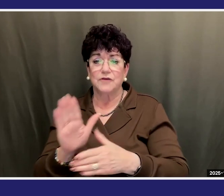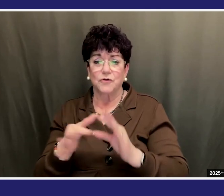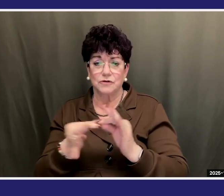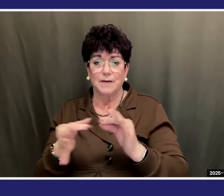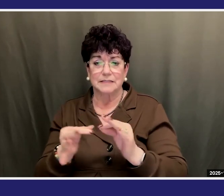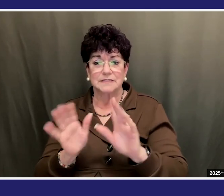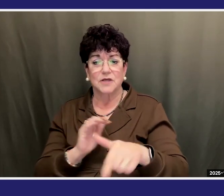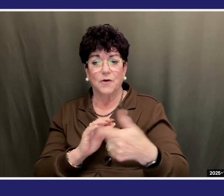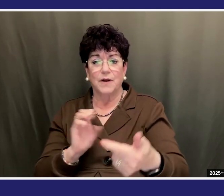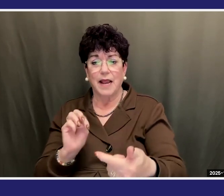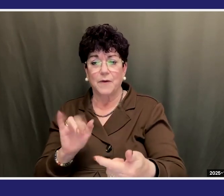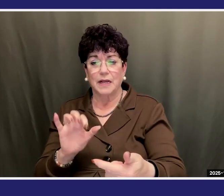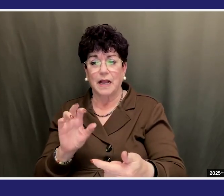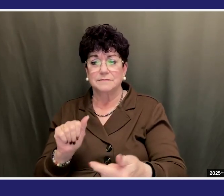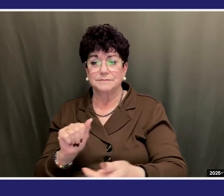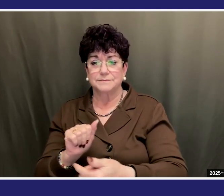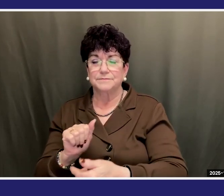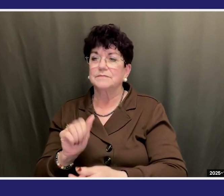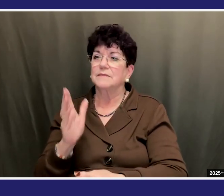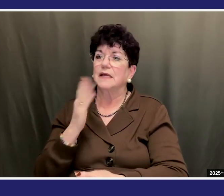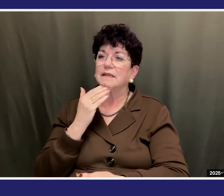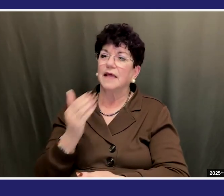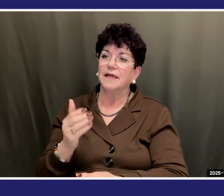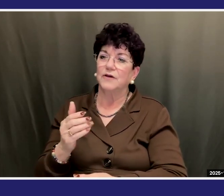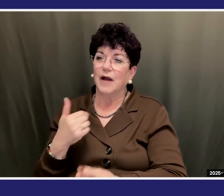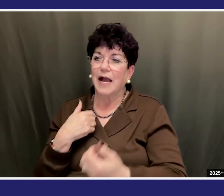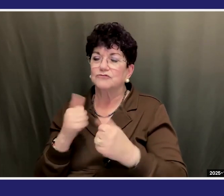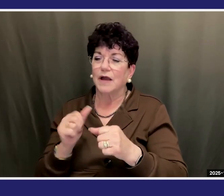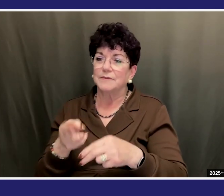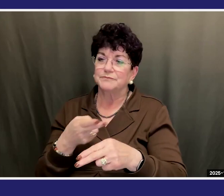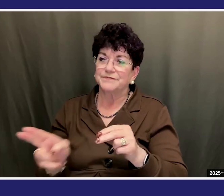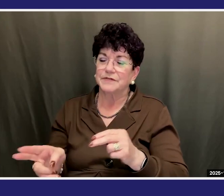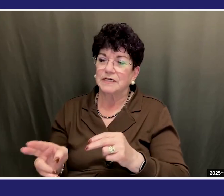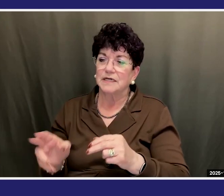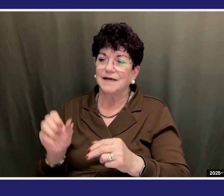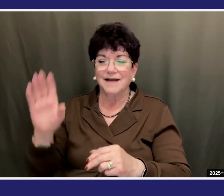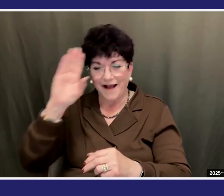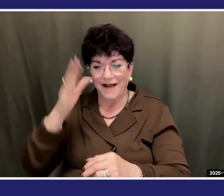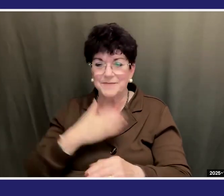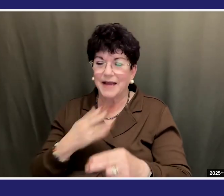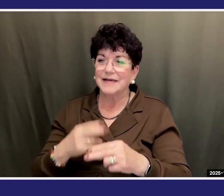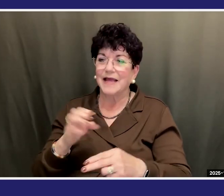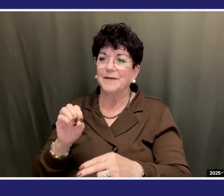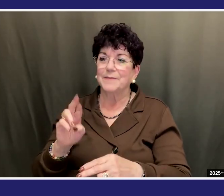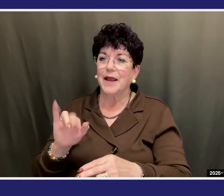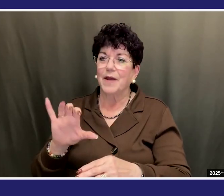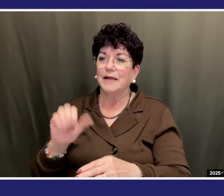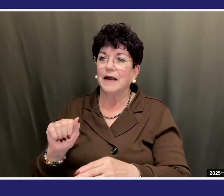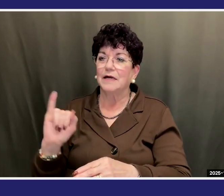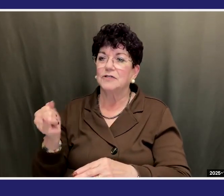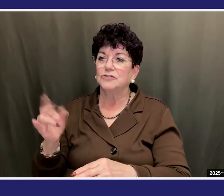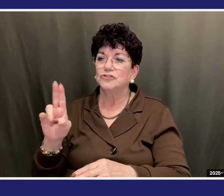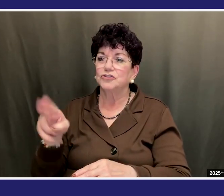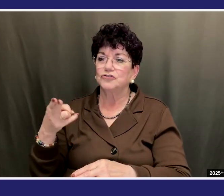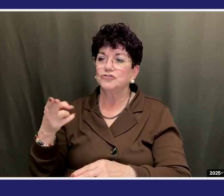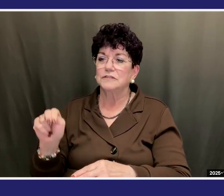I will turn it over to Erica. Thank you. I'll try to be brief. So hello, my name is Erica Jun. I'm with Special Service for